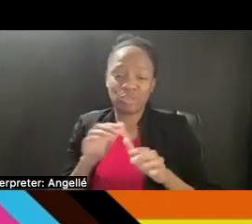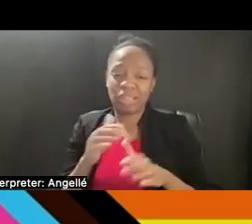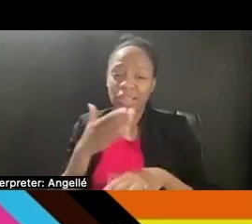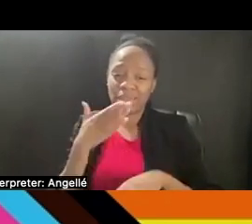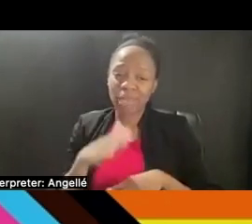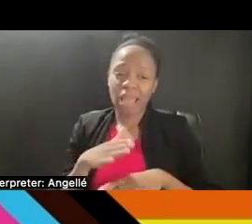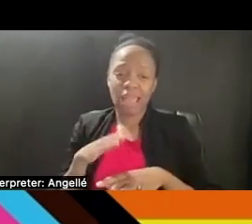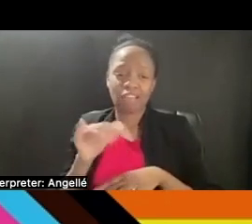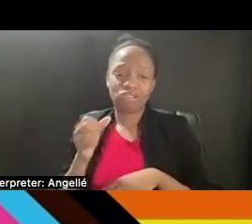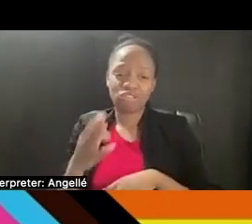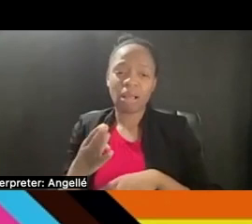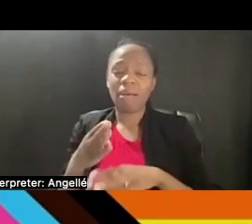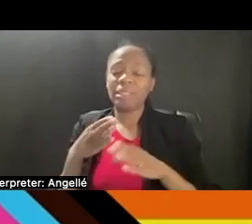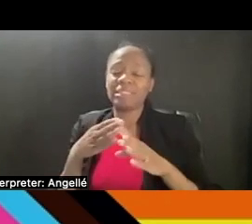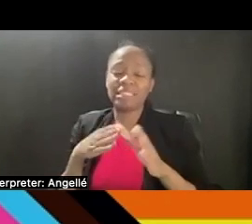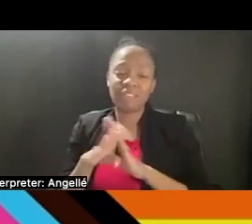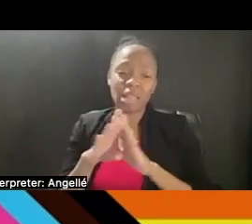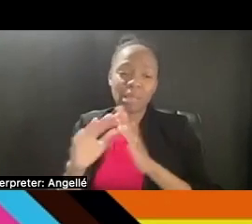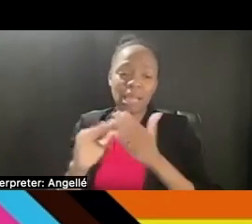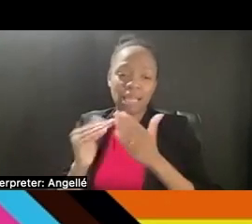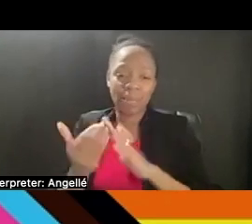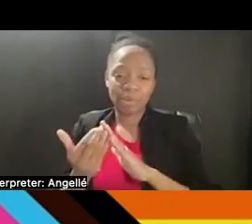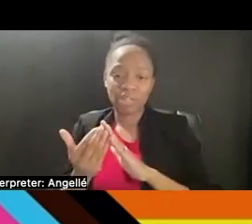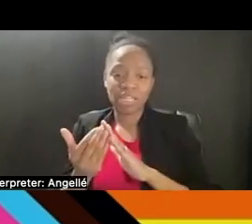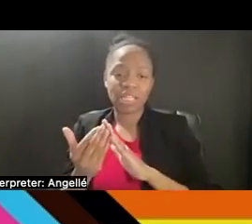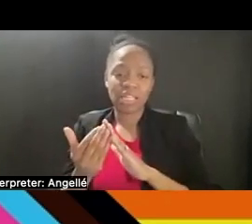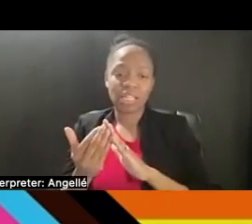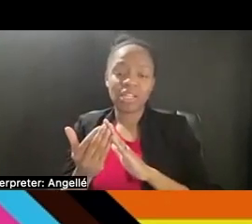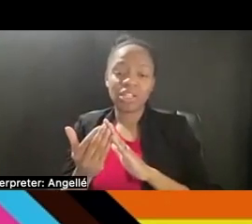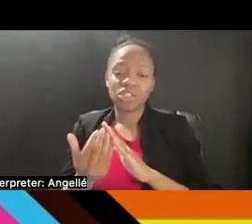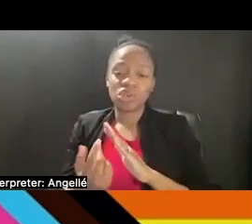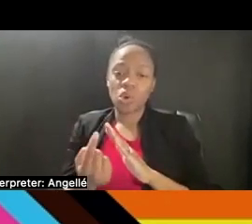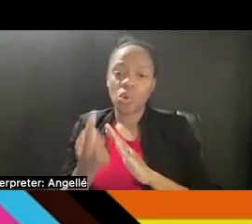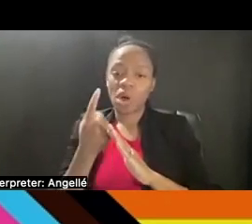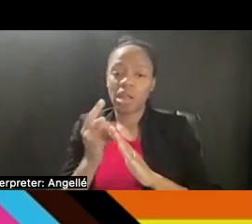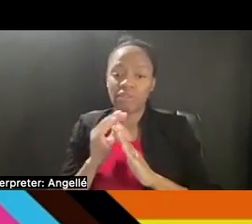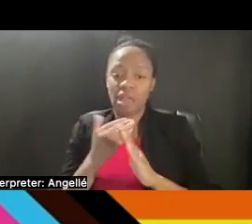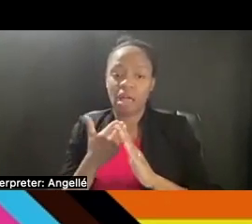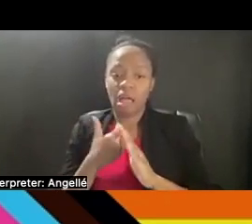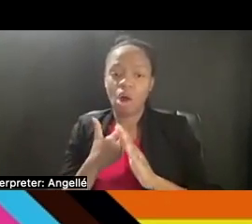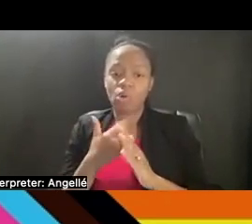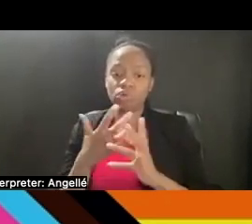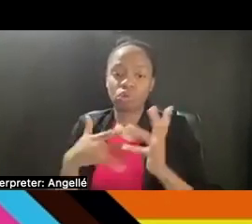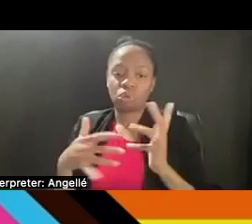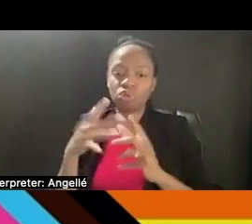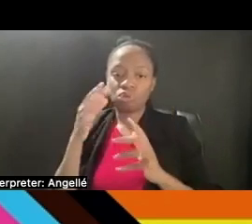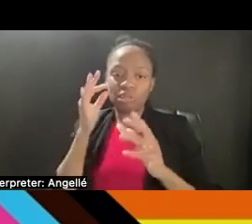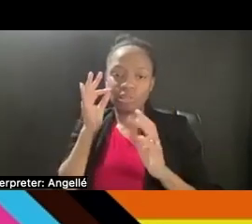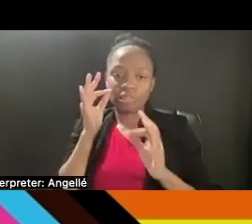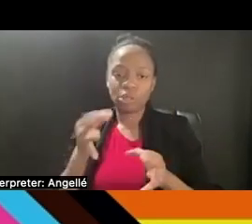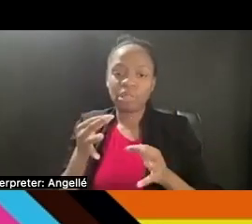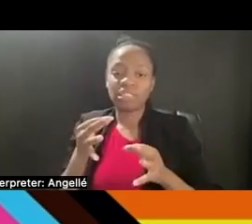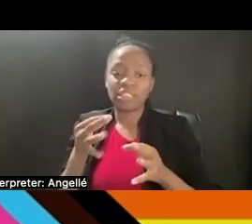community in our built environment. So one of our social determinants of health is our built